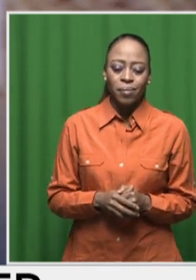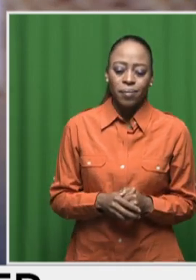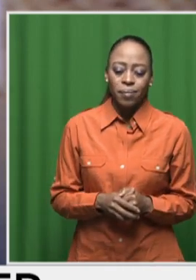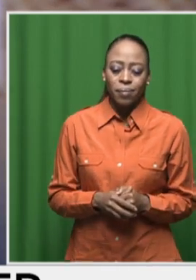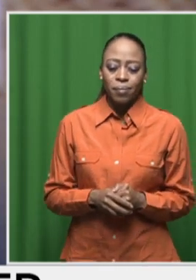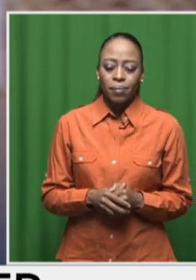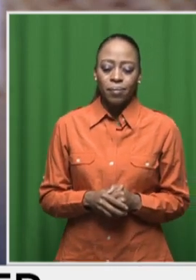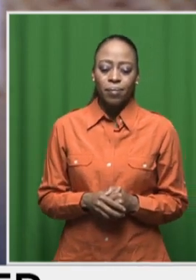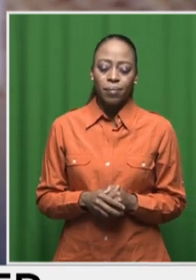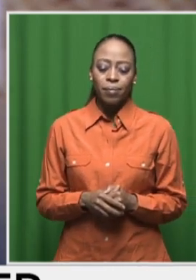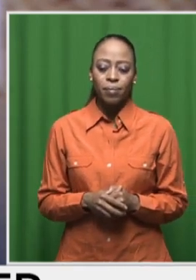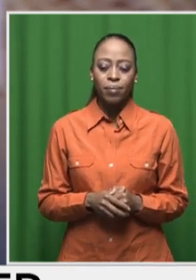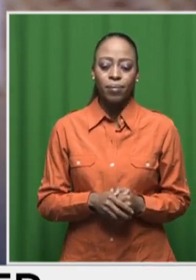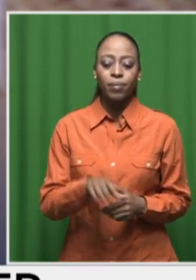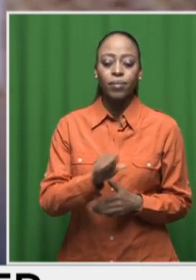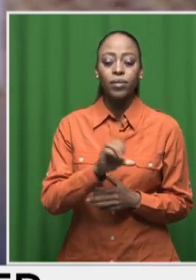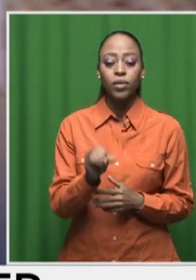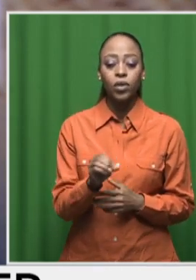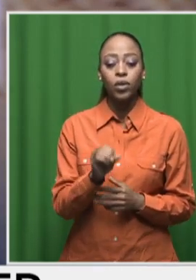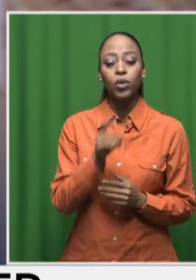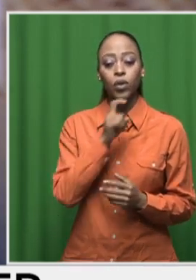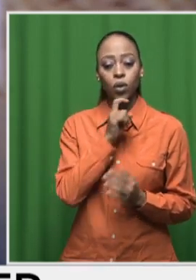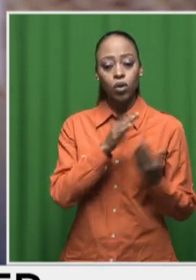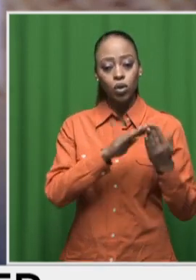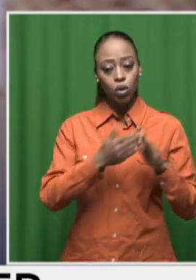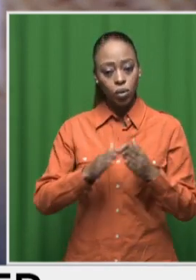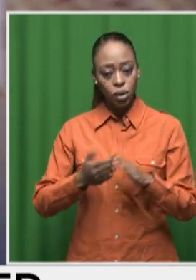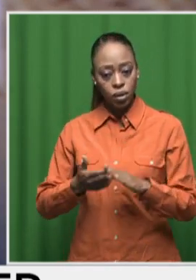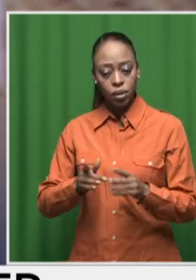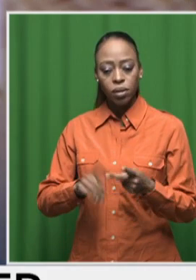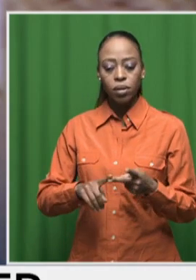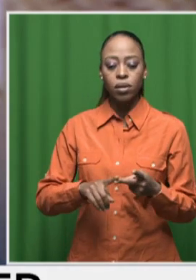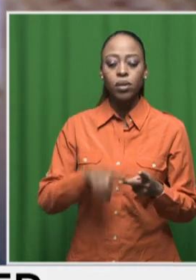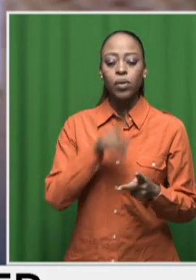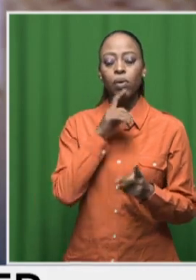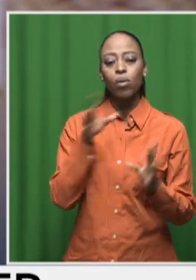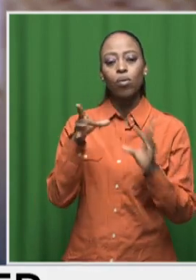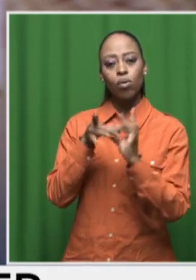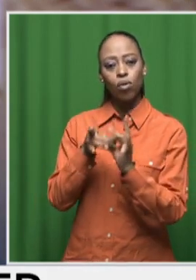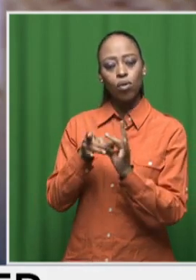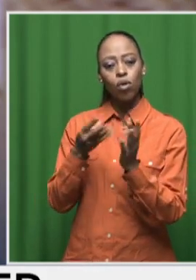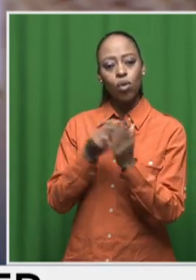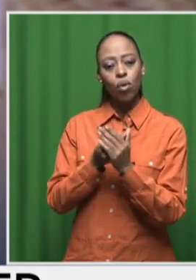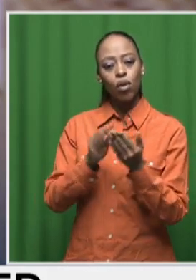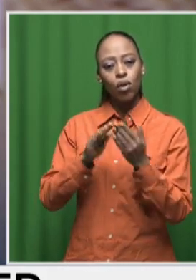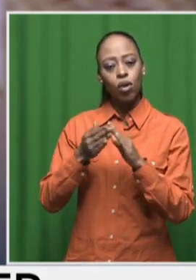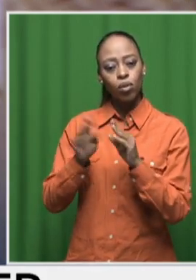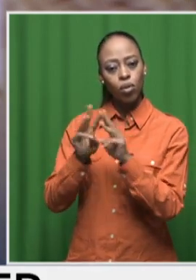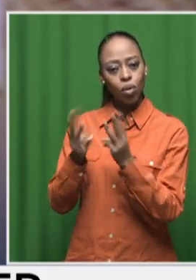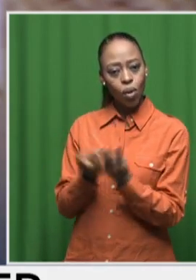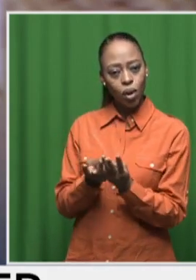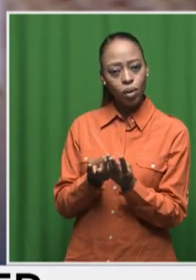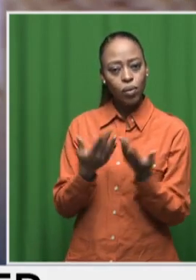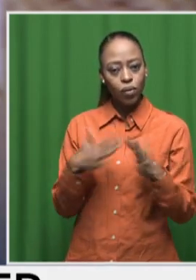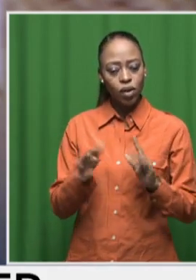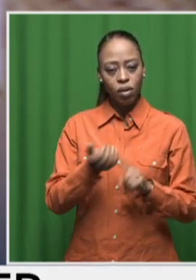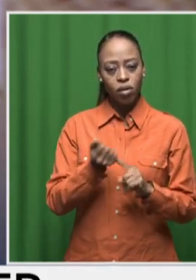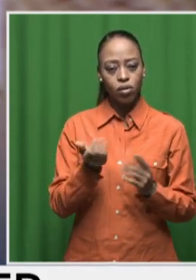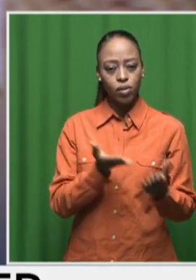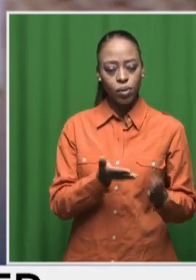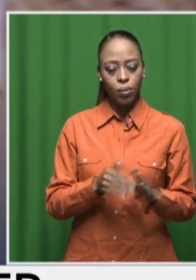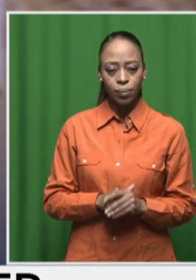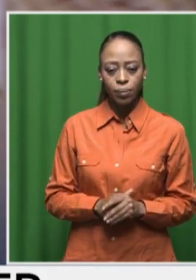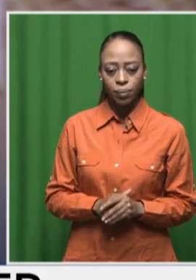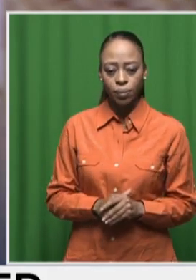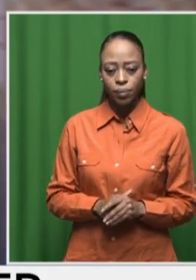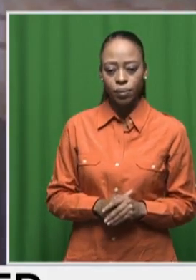Yeah. And so through community and through linking with communities across the continent, we're able to achieve such a thing.